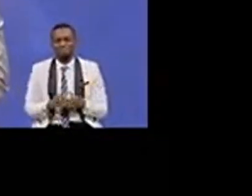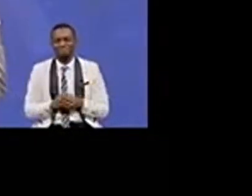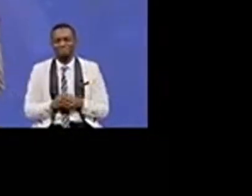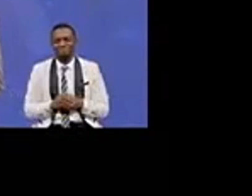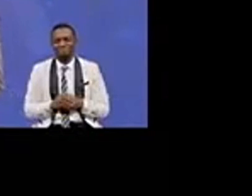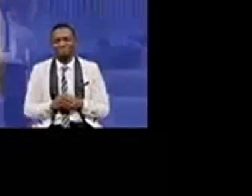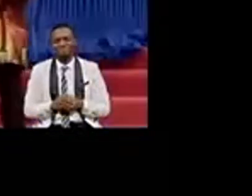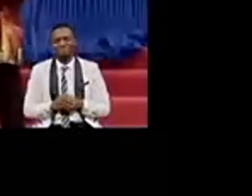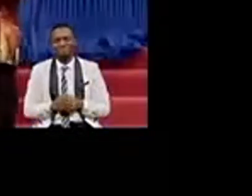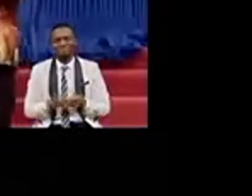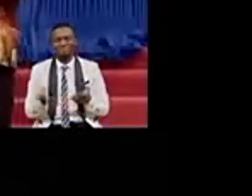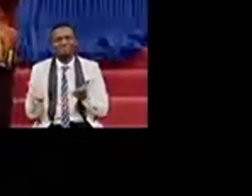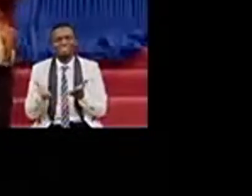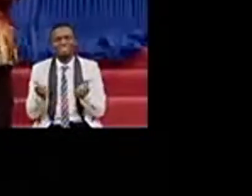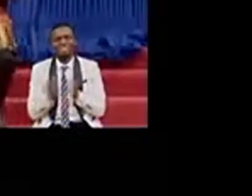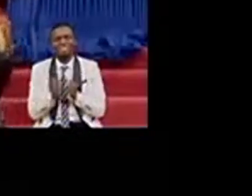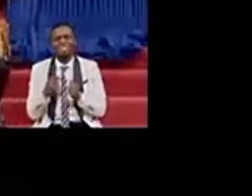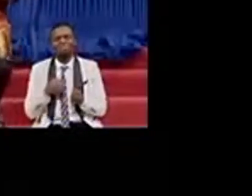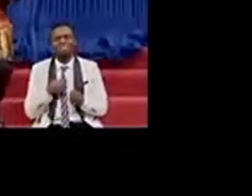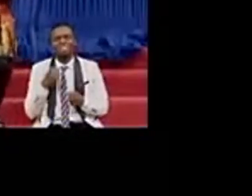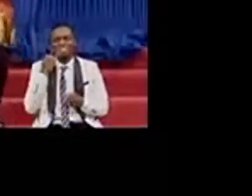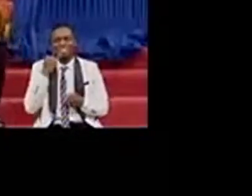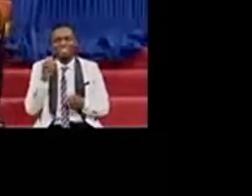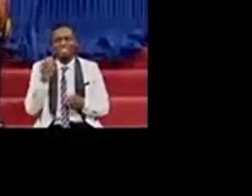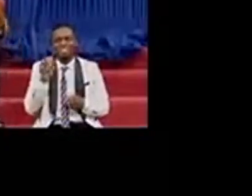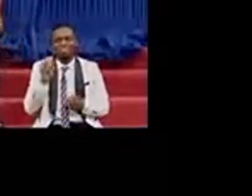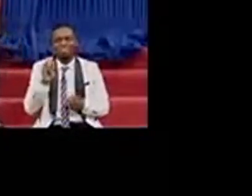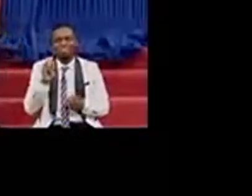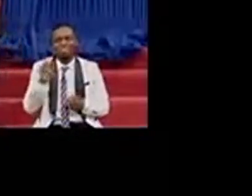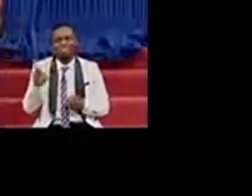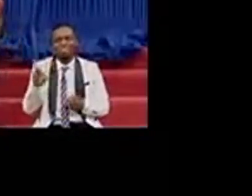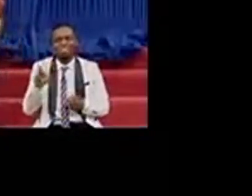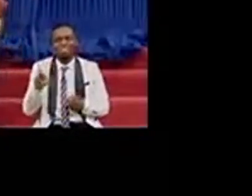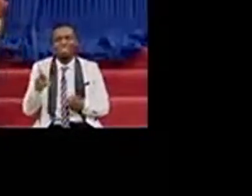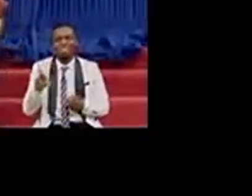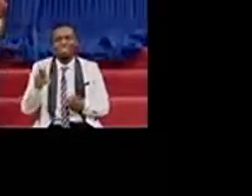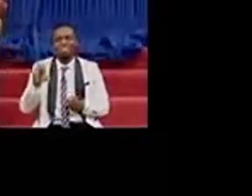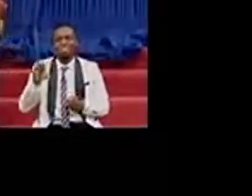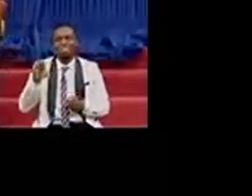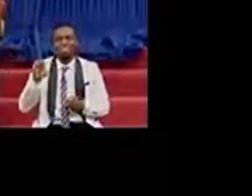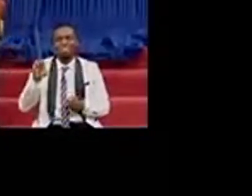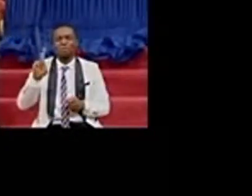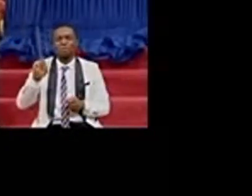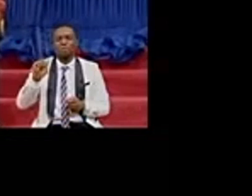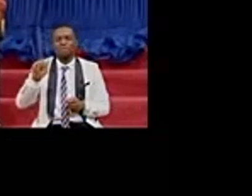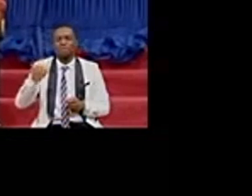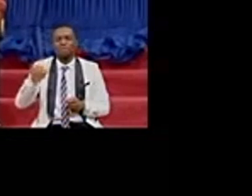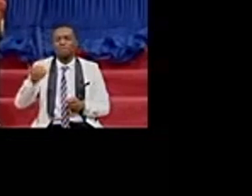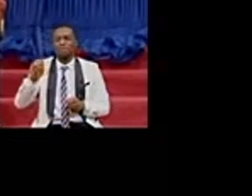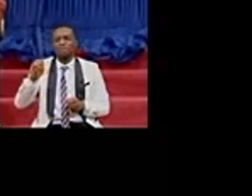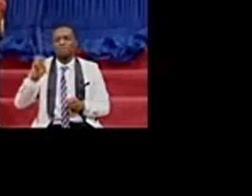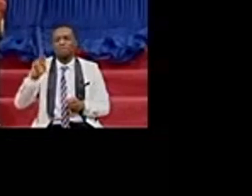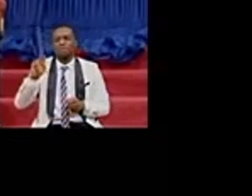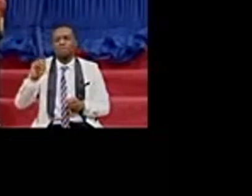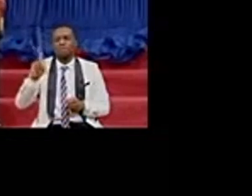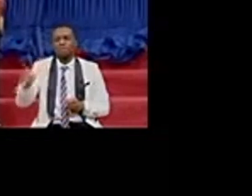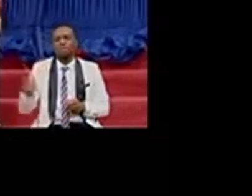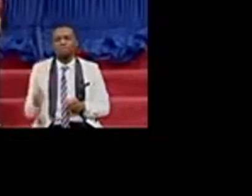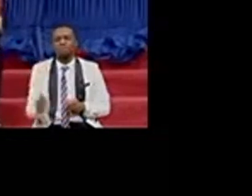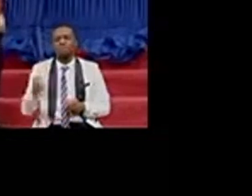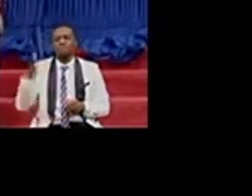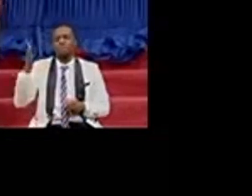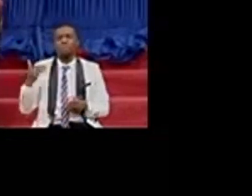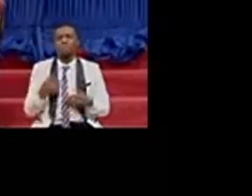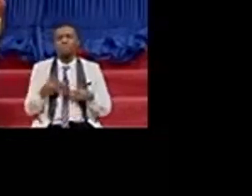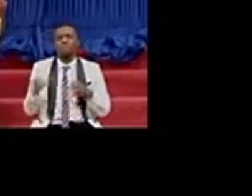Here with me is Mr. Ugochukwu Raymond. God has done something for the family. Let's